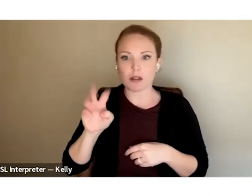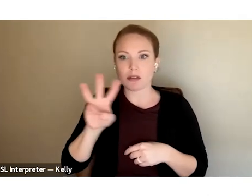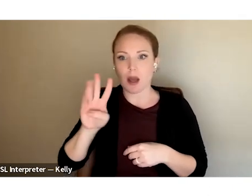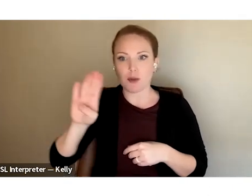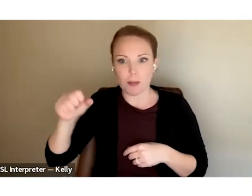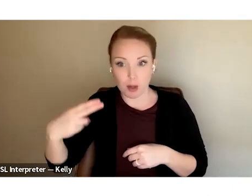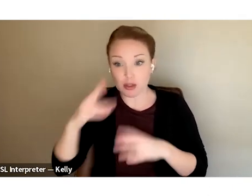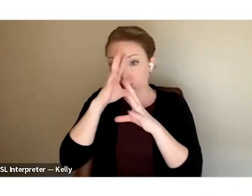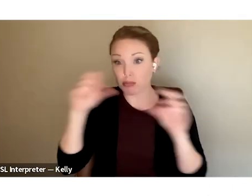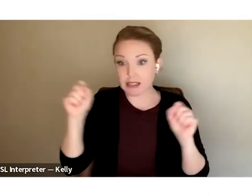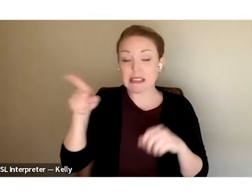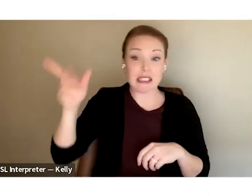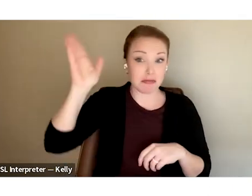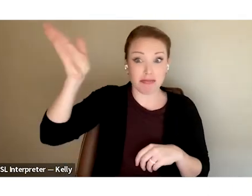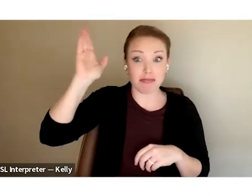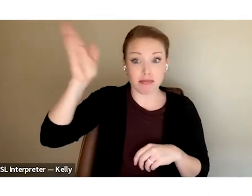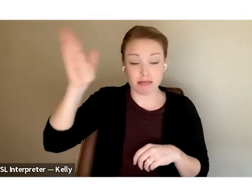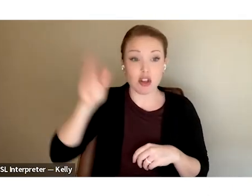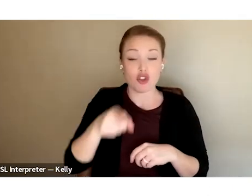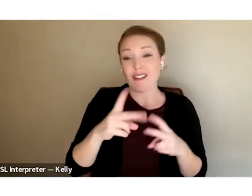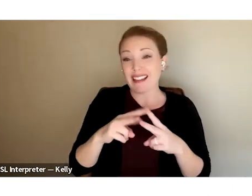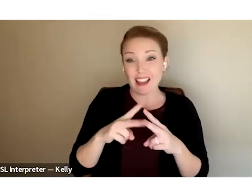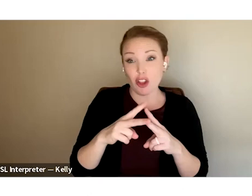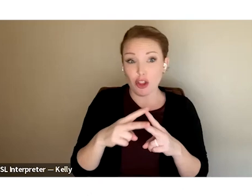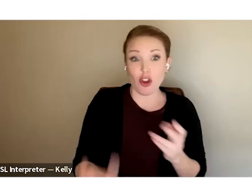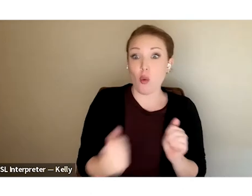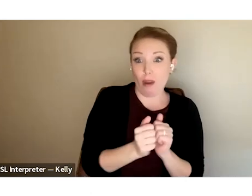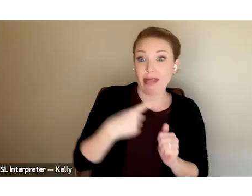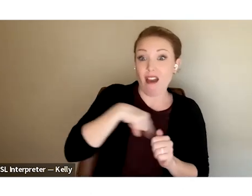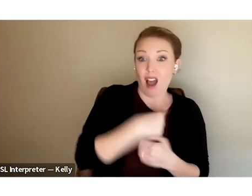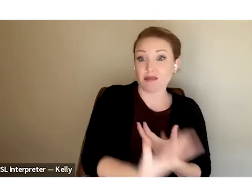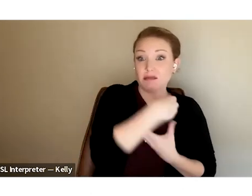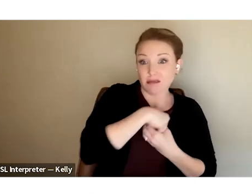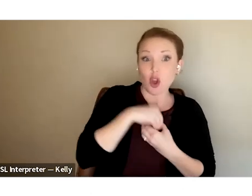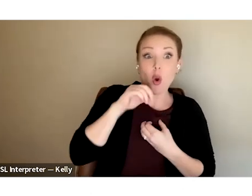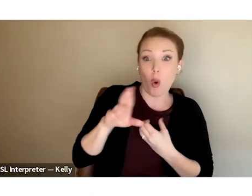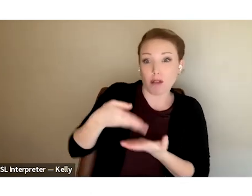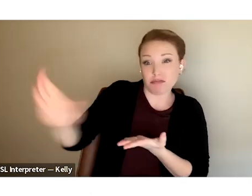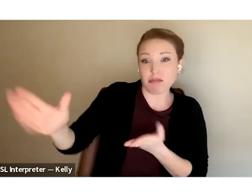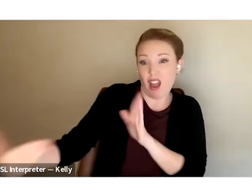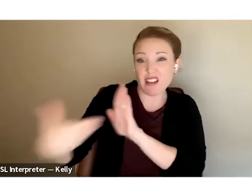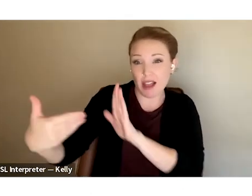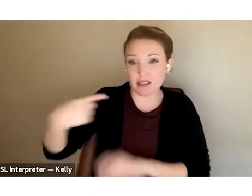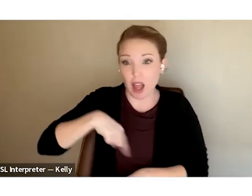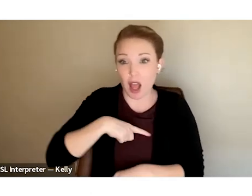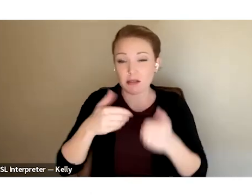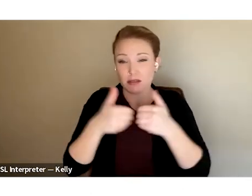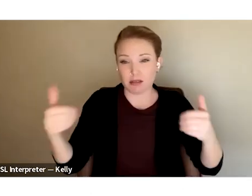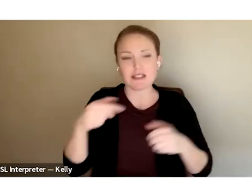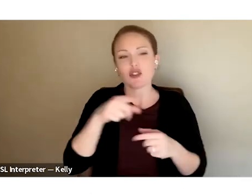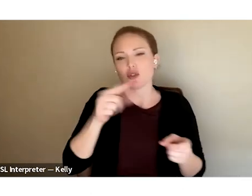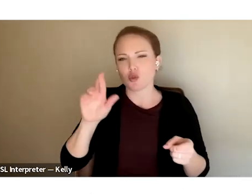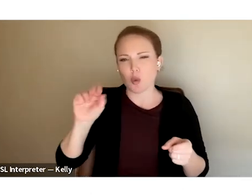a lot of rehabilitation with a revisionist history about his presidency. And so that